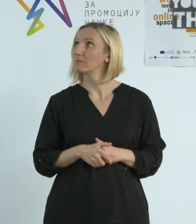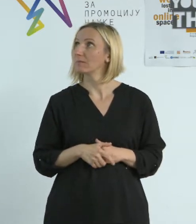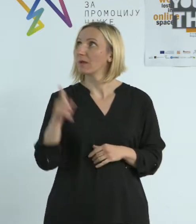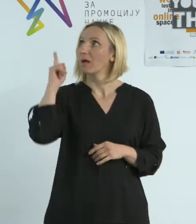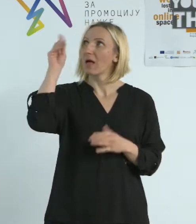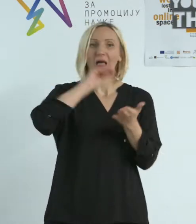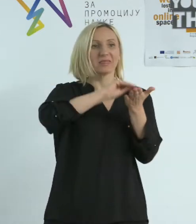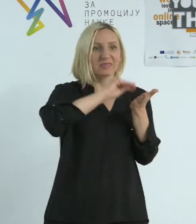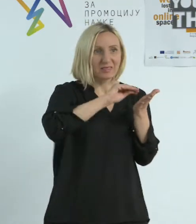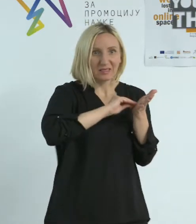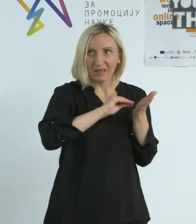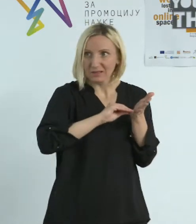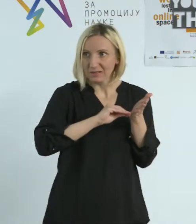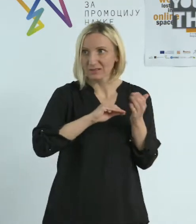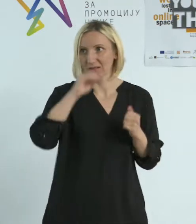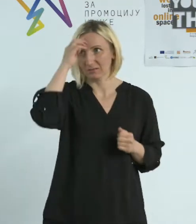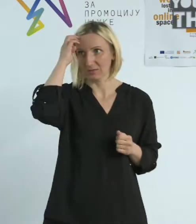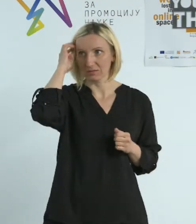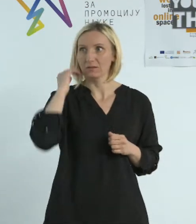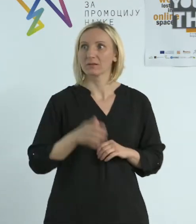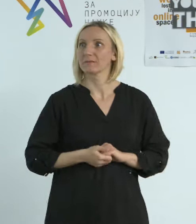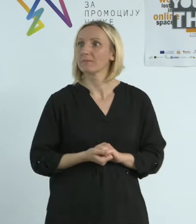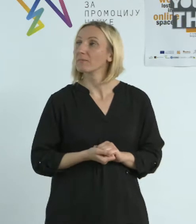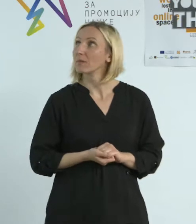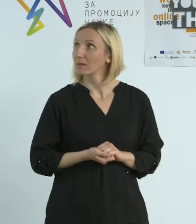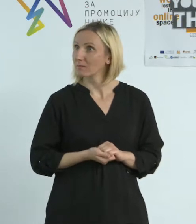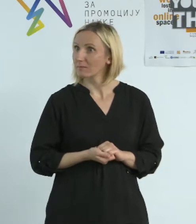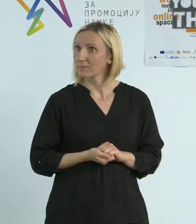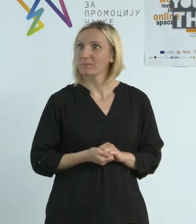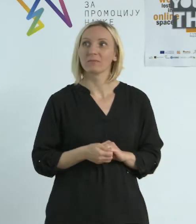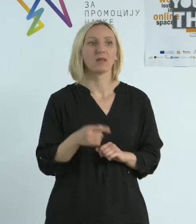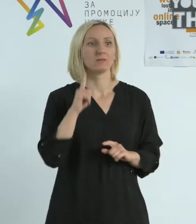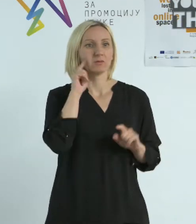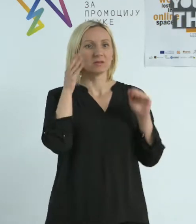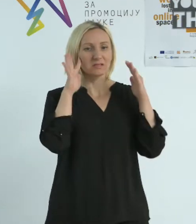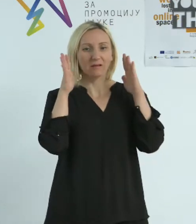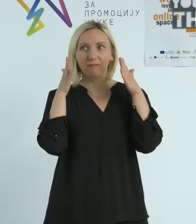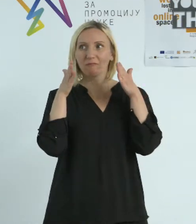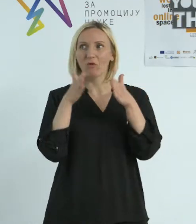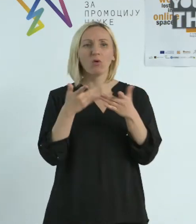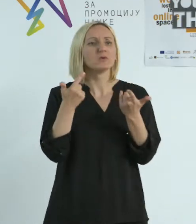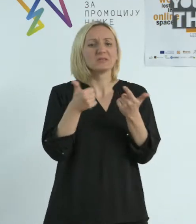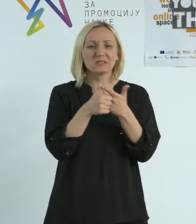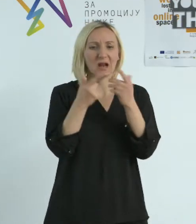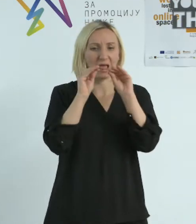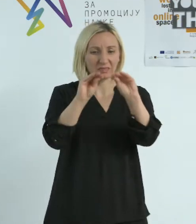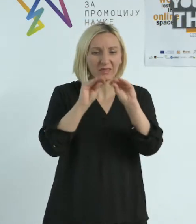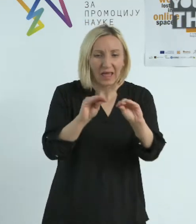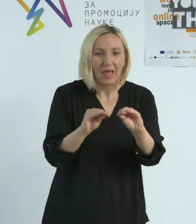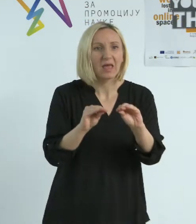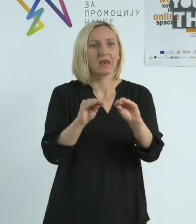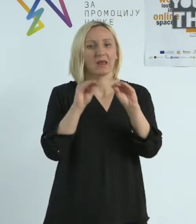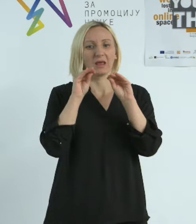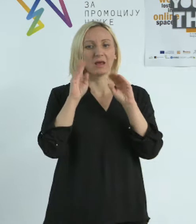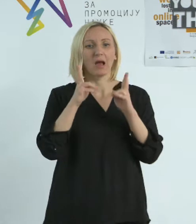although Jambo has commented something, it was a course directed or focused on training of trainers that listen to